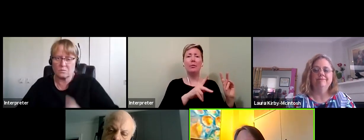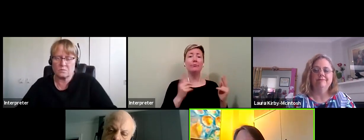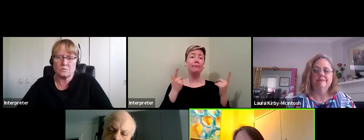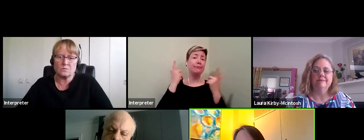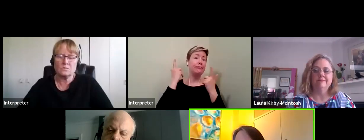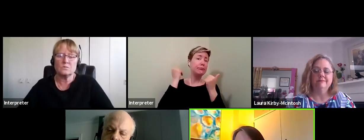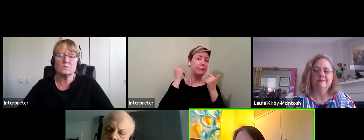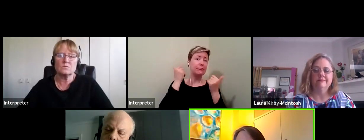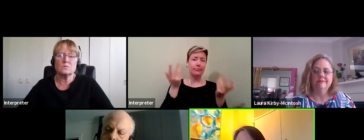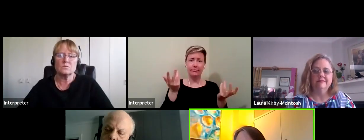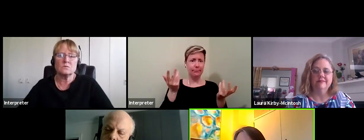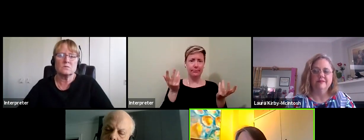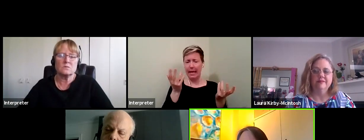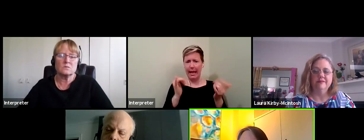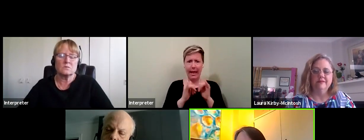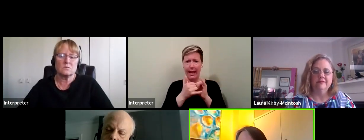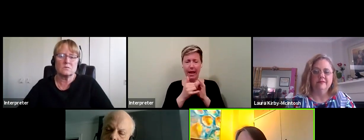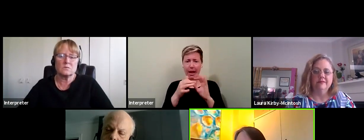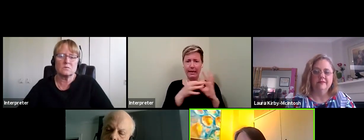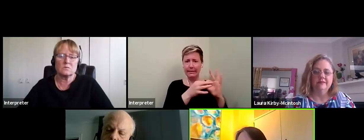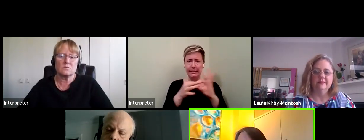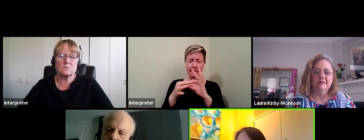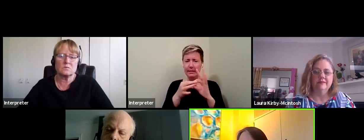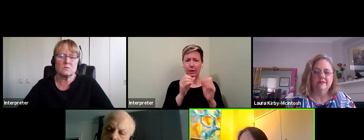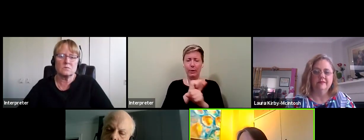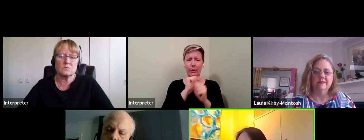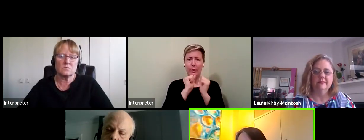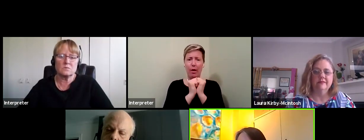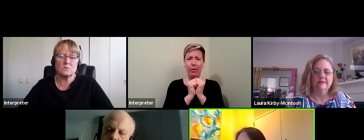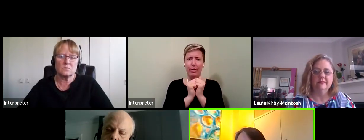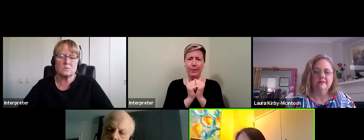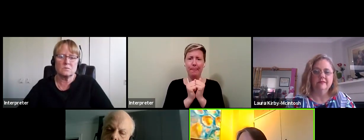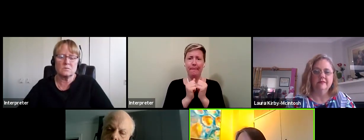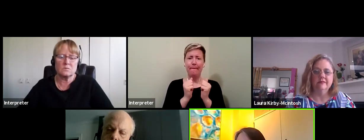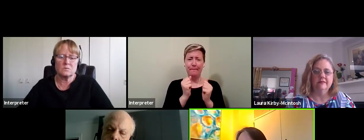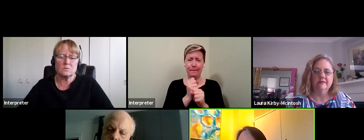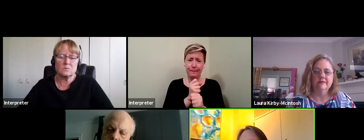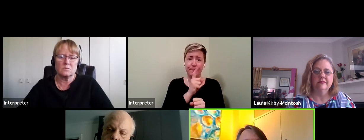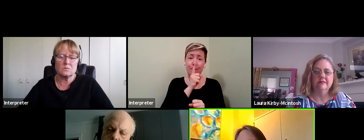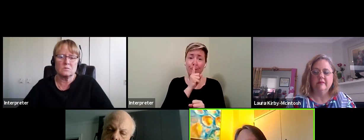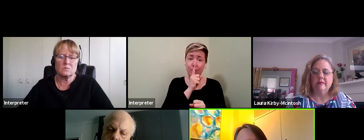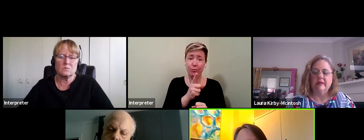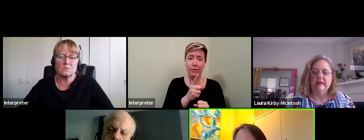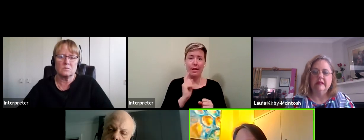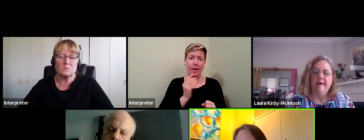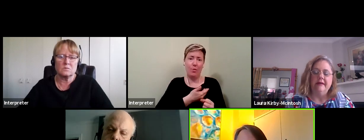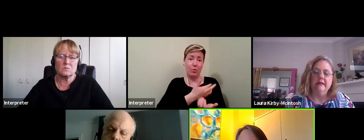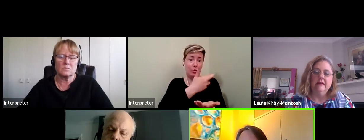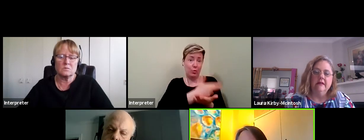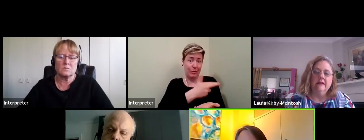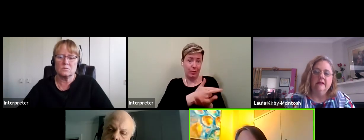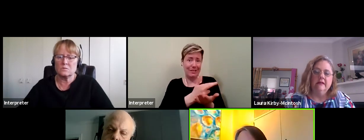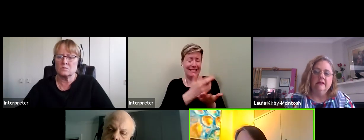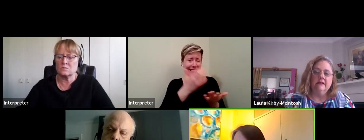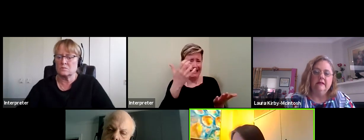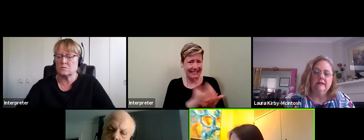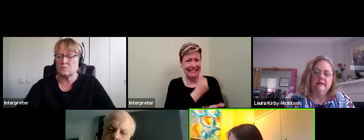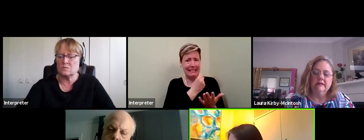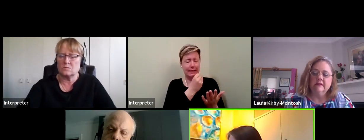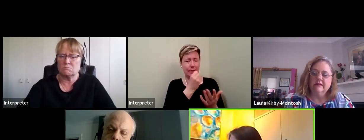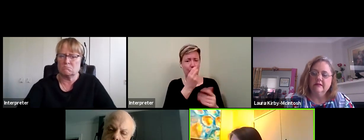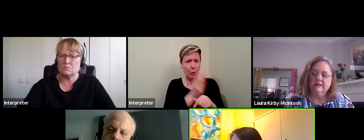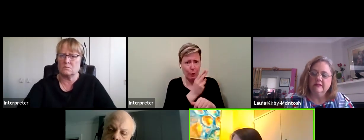to be some coordinated plan to ensure that our resources are exploited as best as